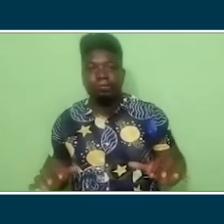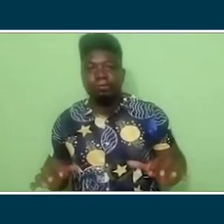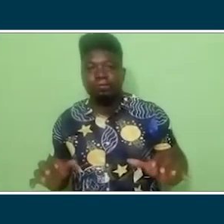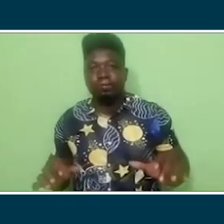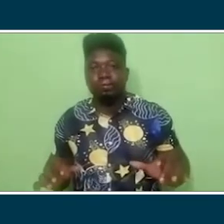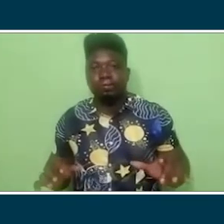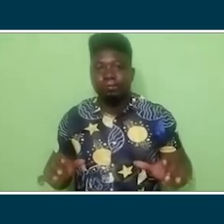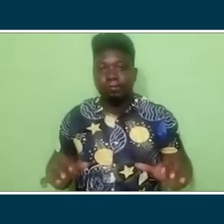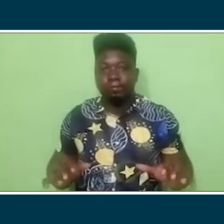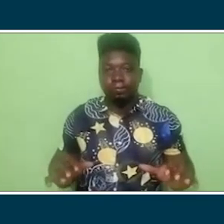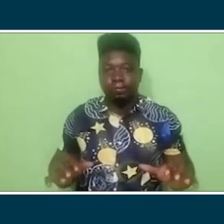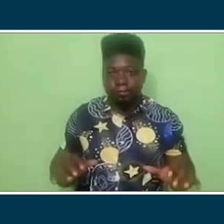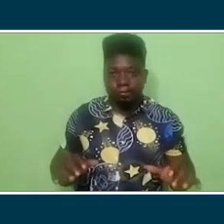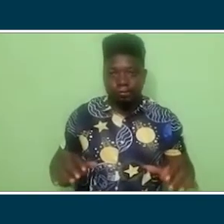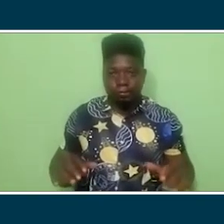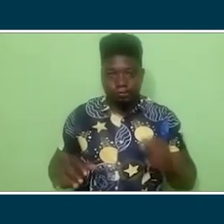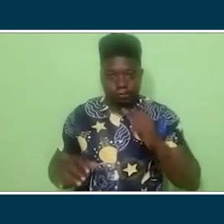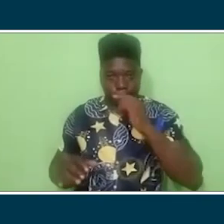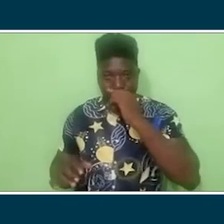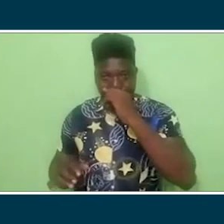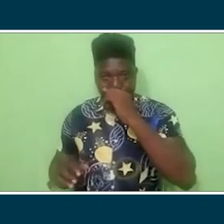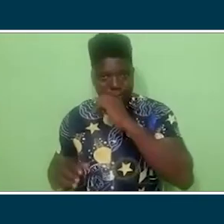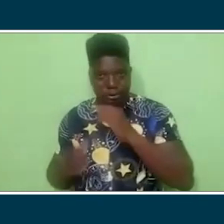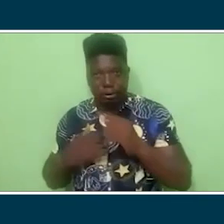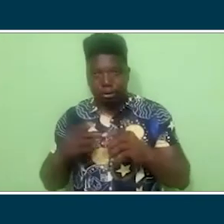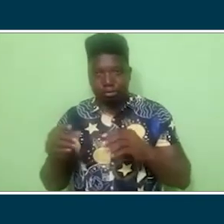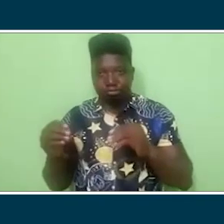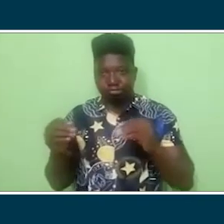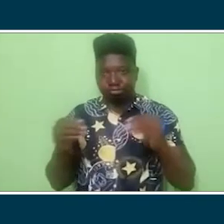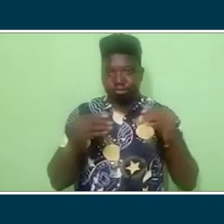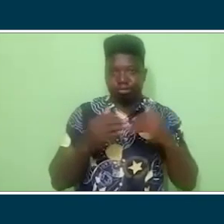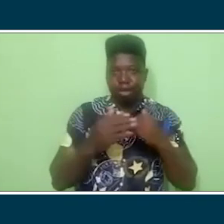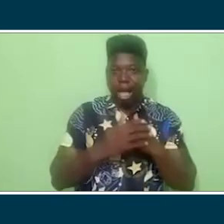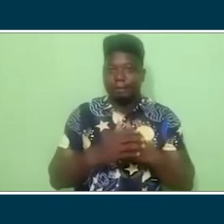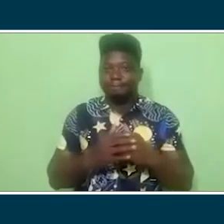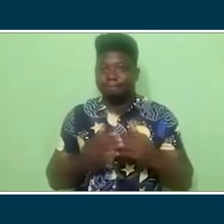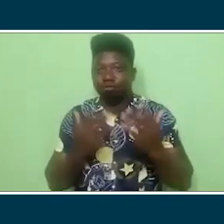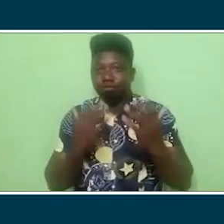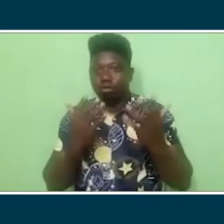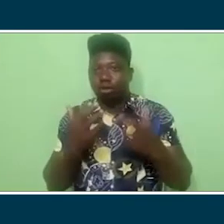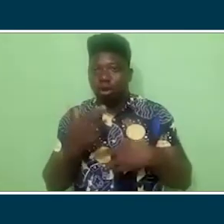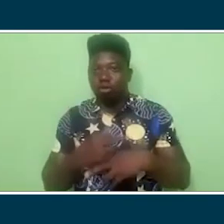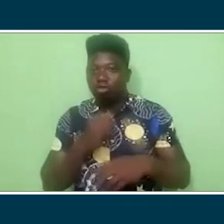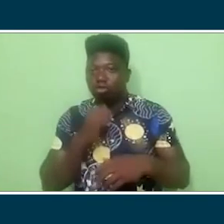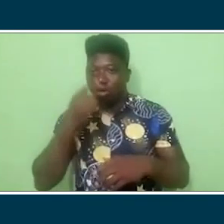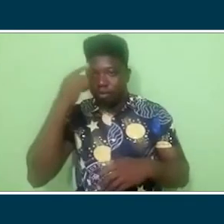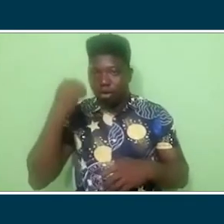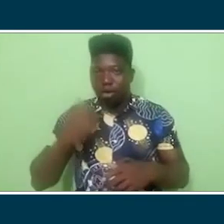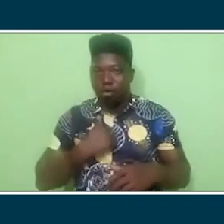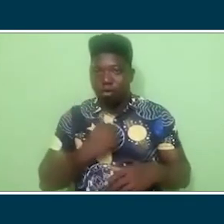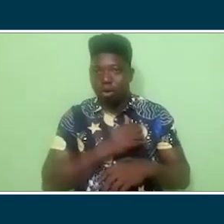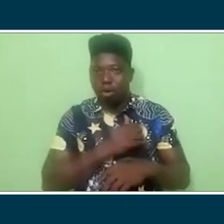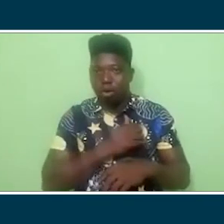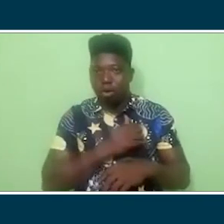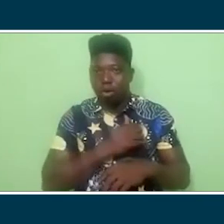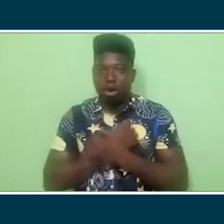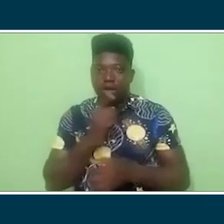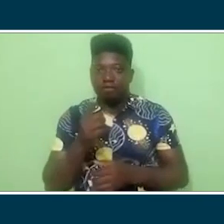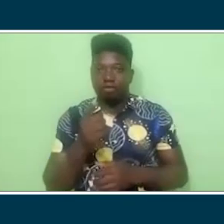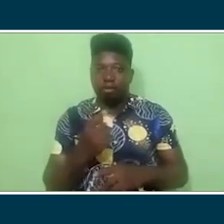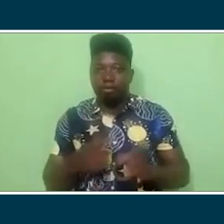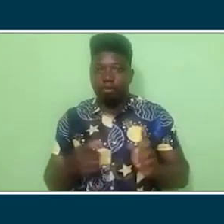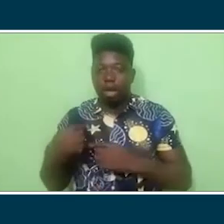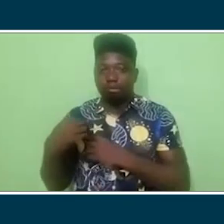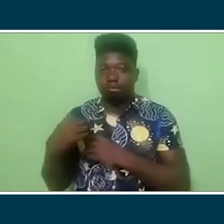I am going to put you back into the waiting room, not because we don't love you, but simply because I'm